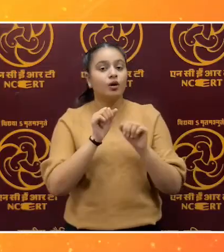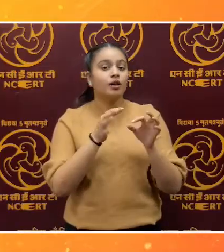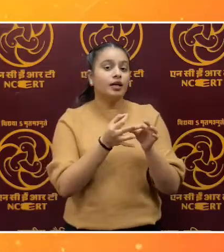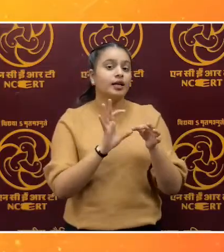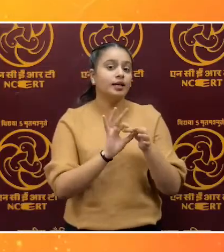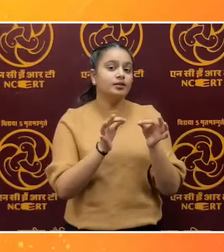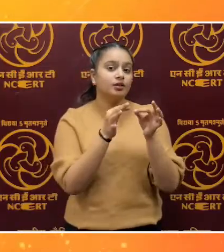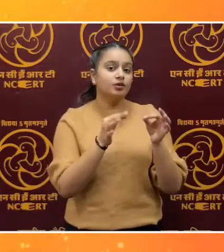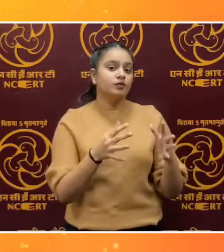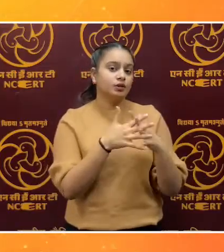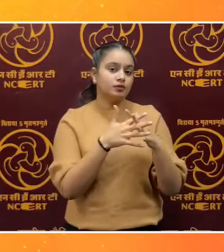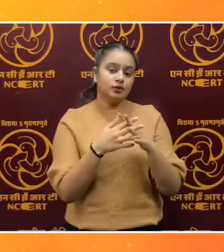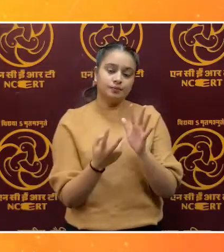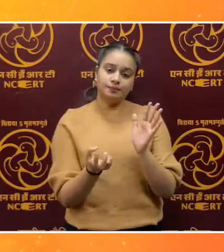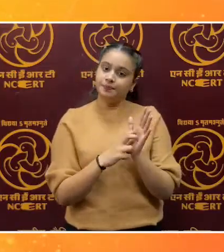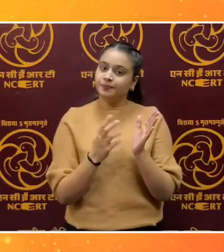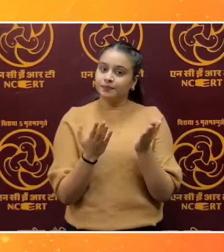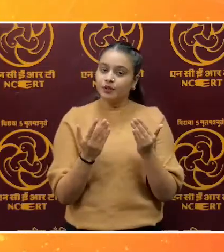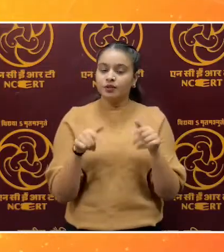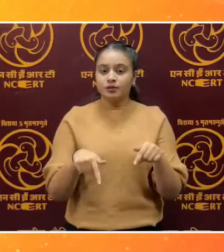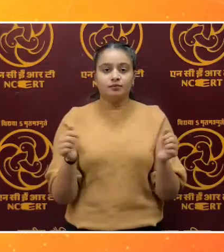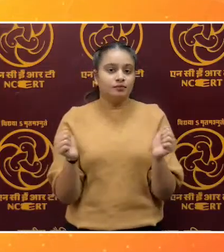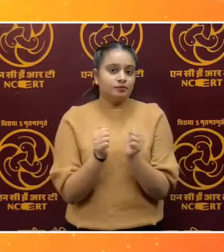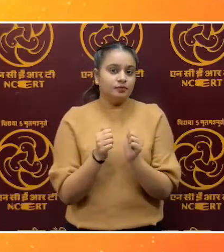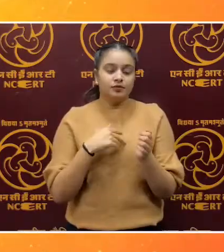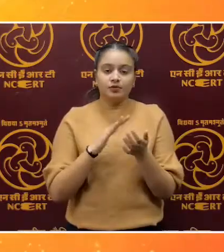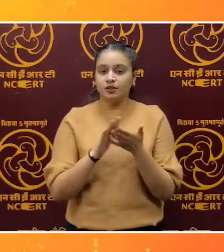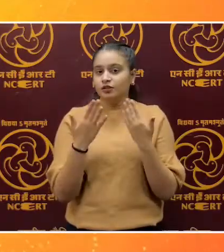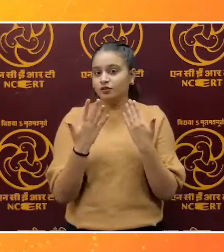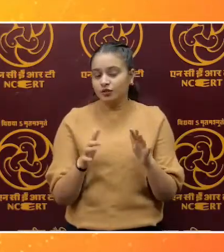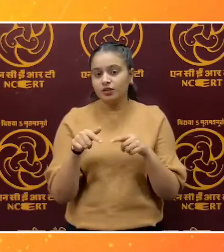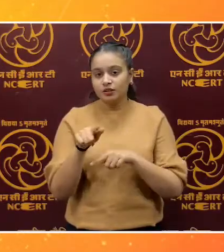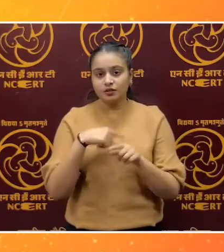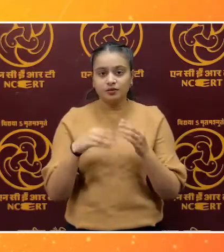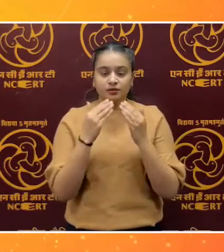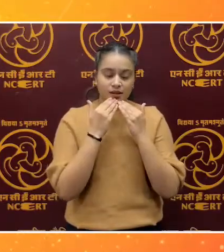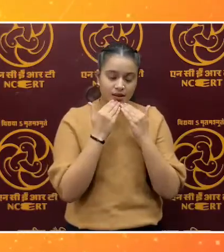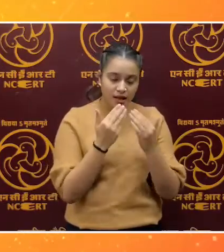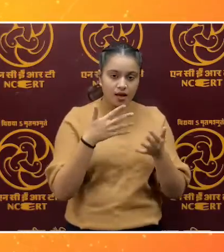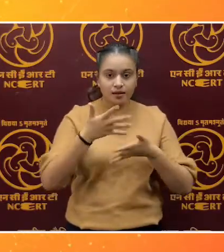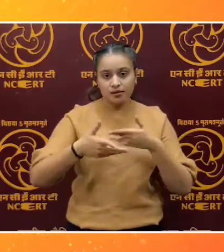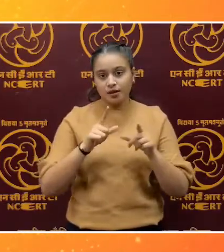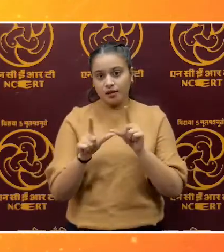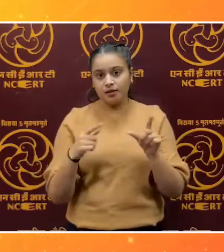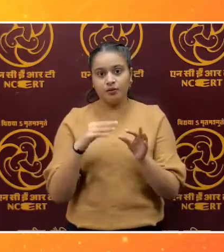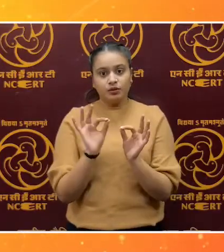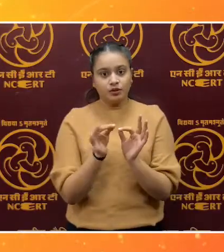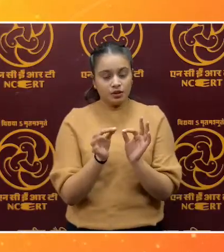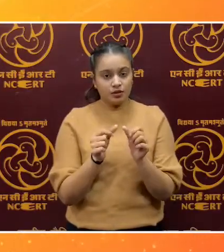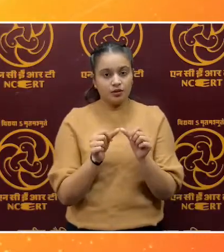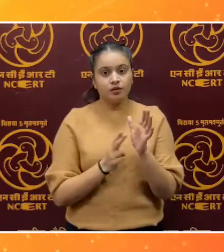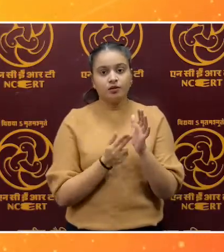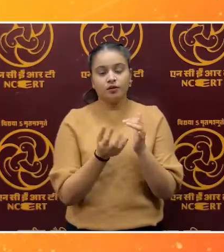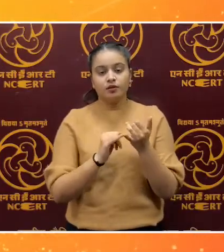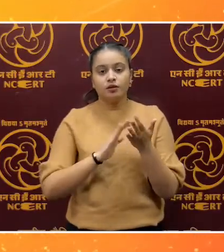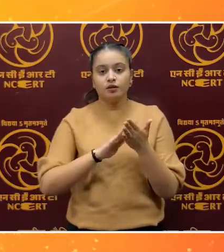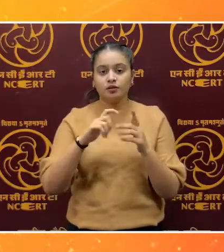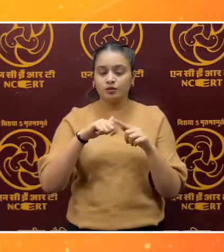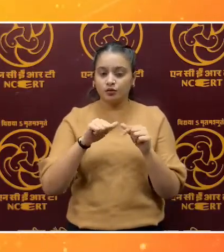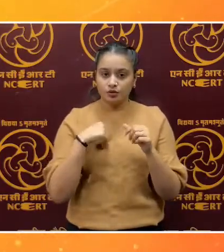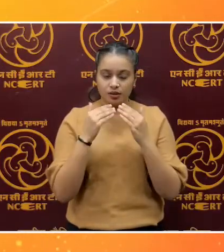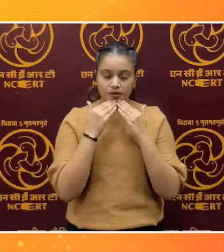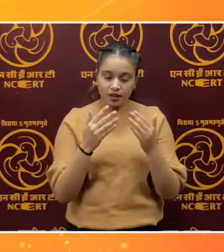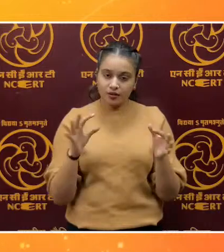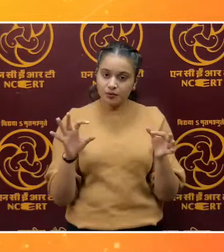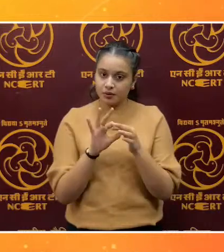NCERT official website. With this, we are wrapping up our program, and let me please thank our sign language interpreter. Anushka, thank you so much for being